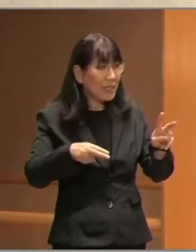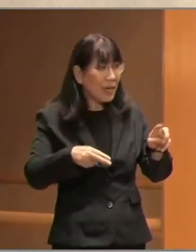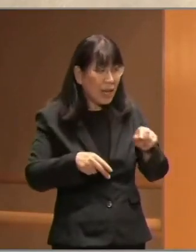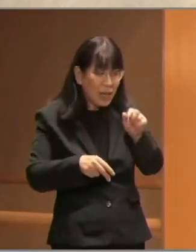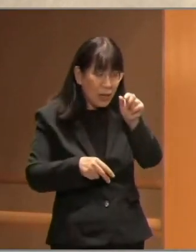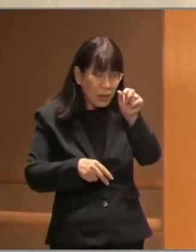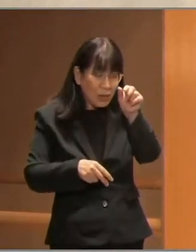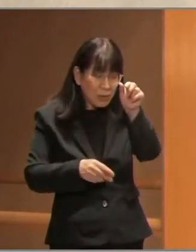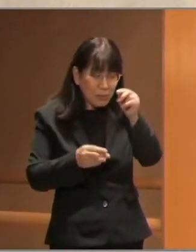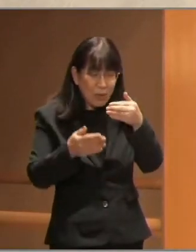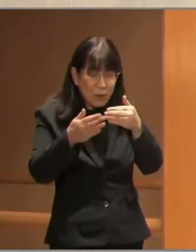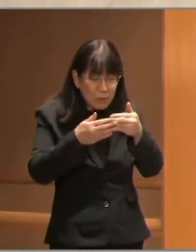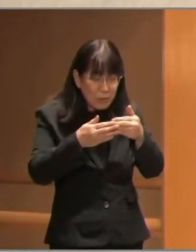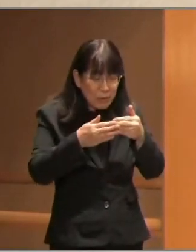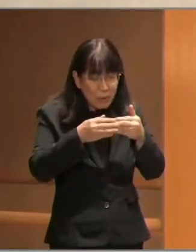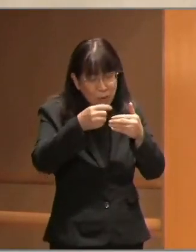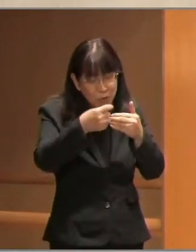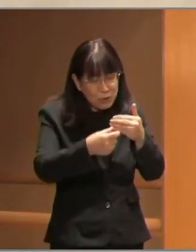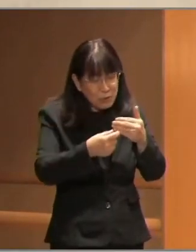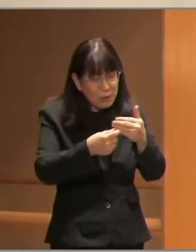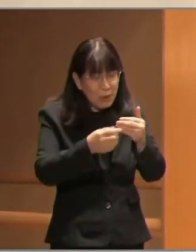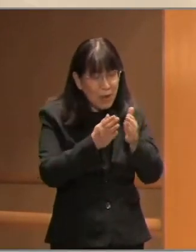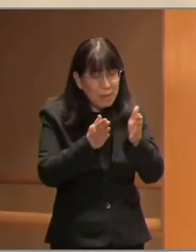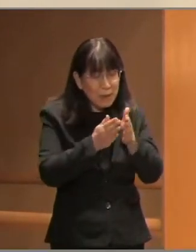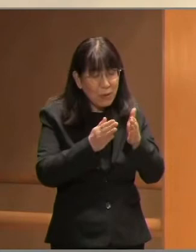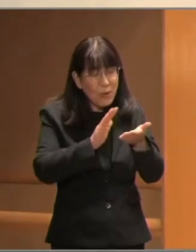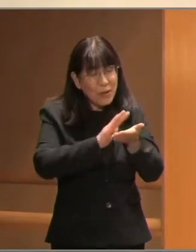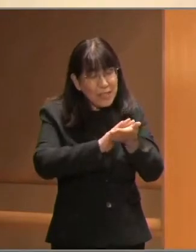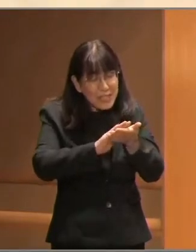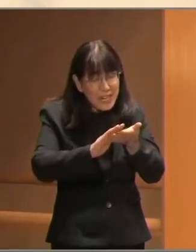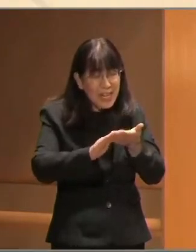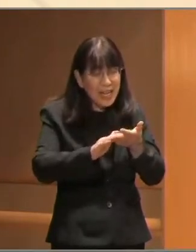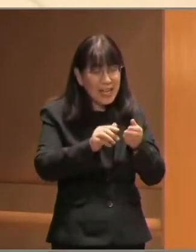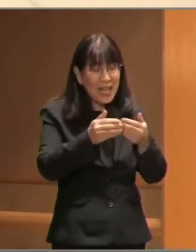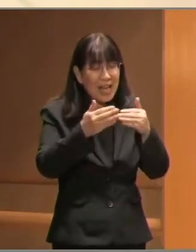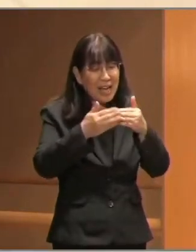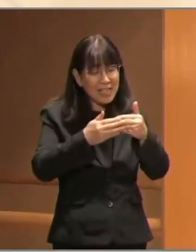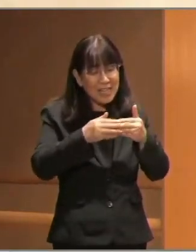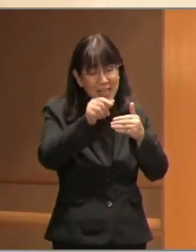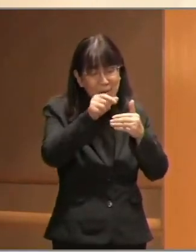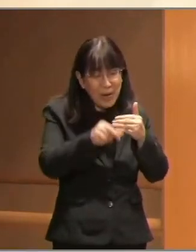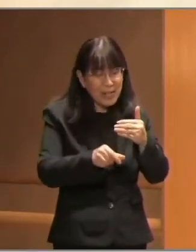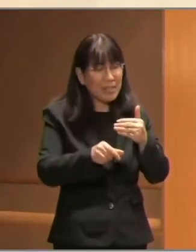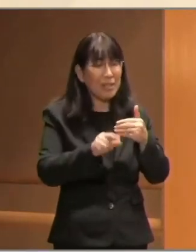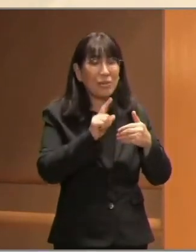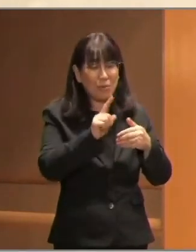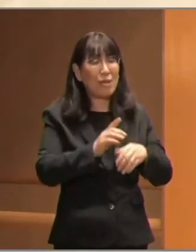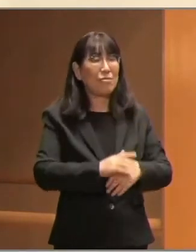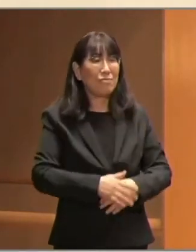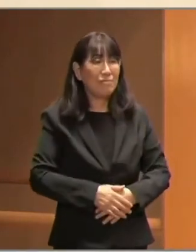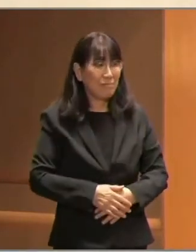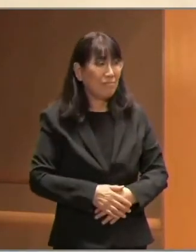the margin regarded as the beautiful margin.